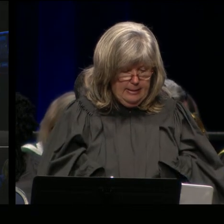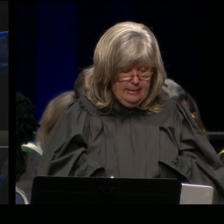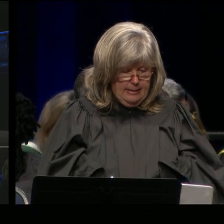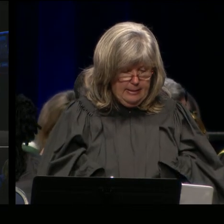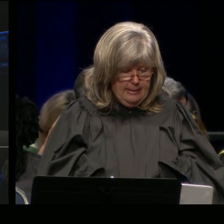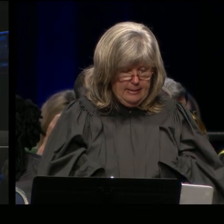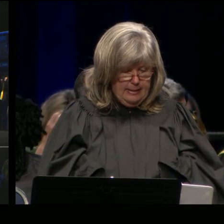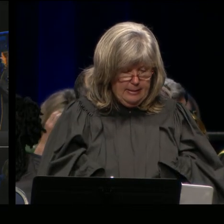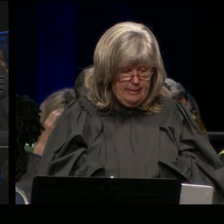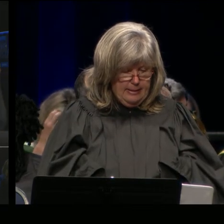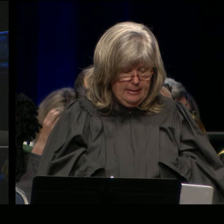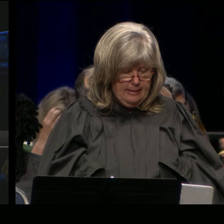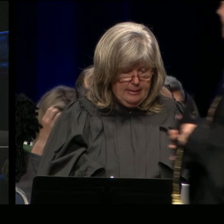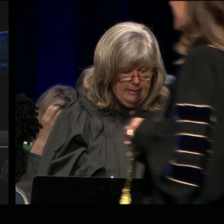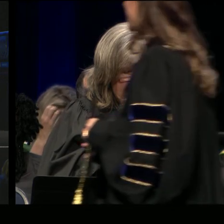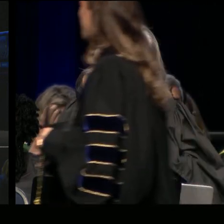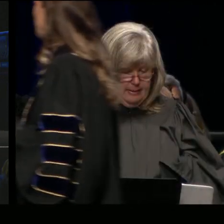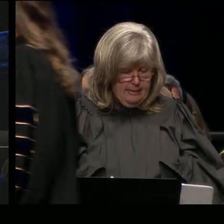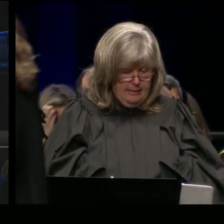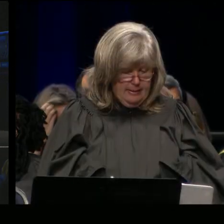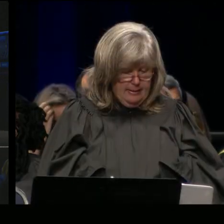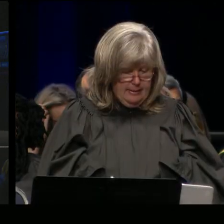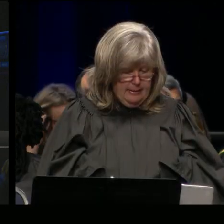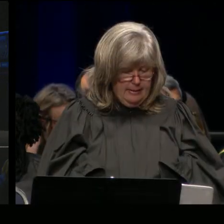Sepideh Faghihi.